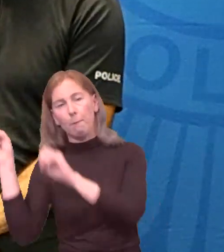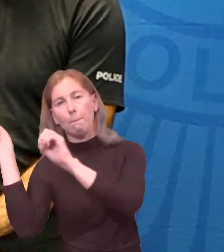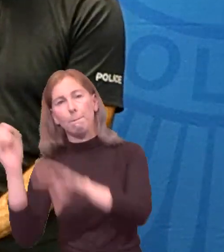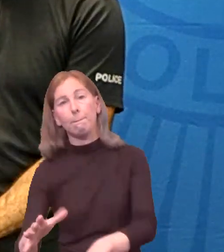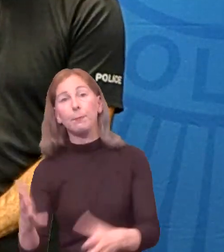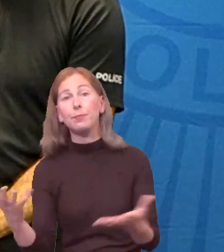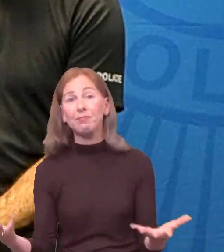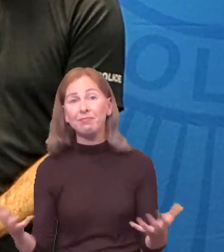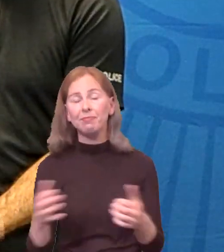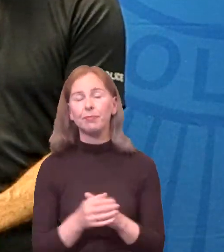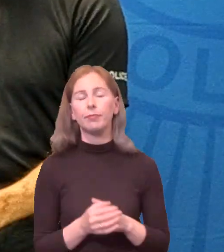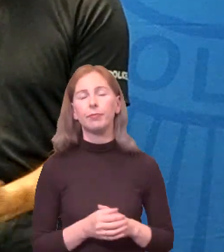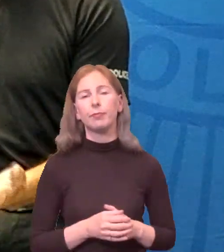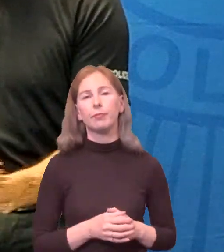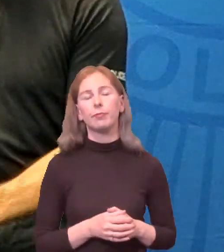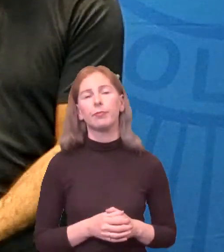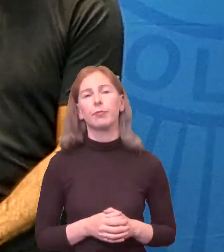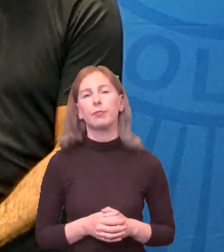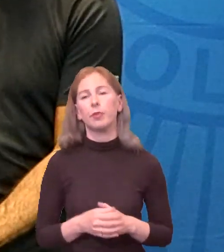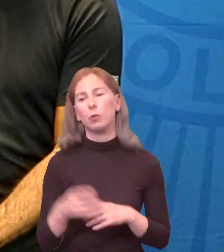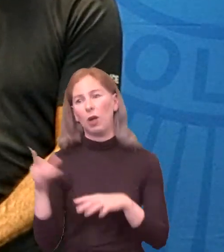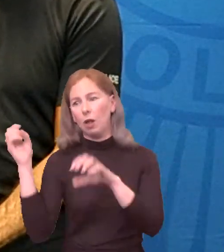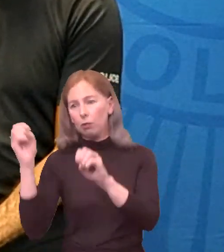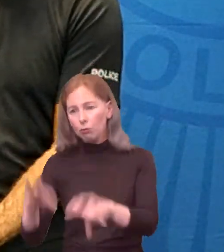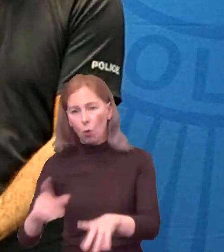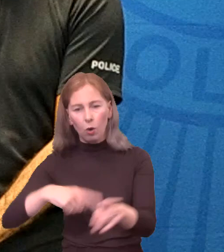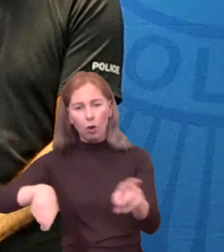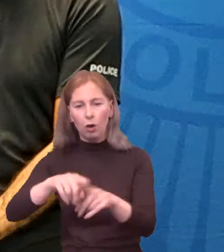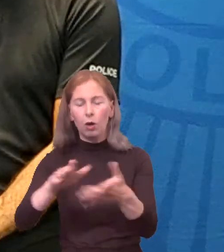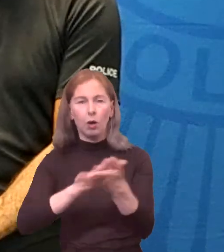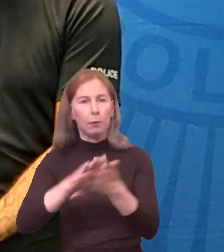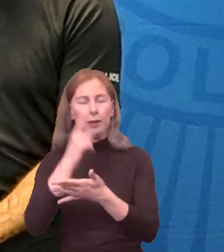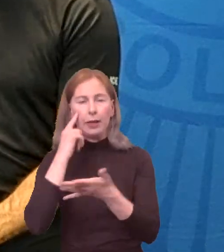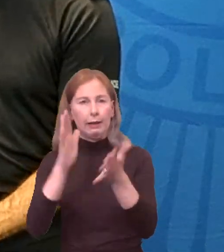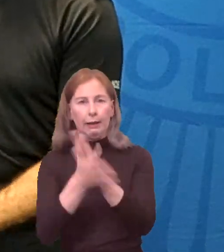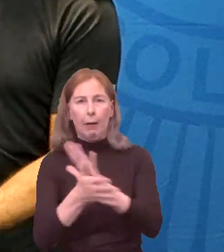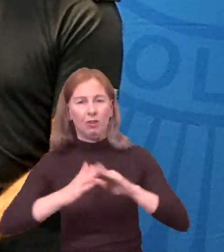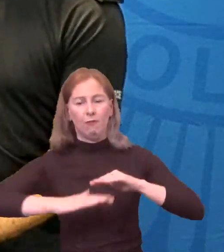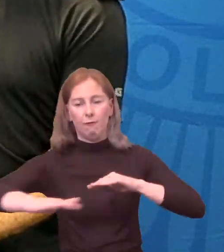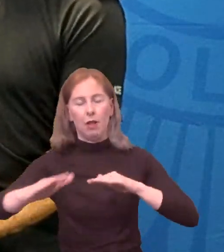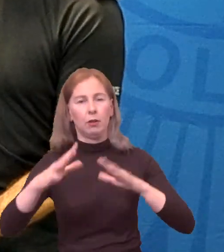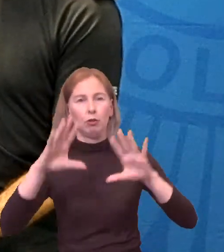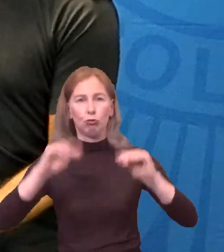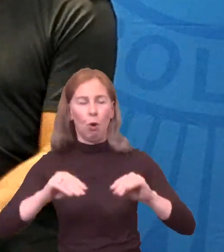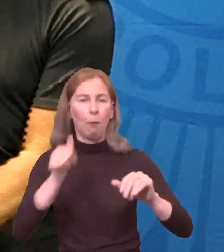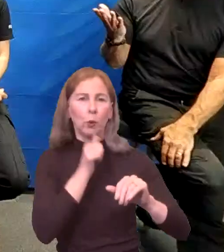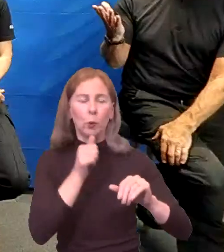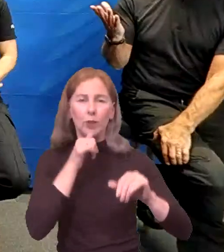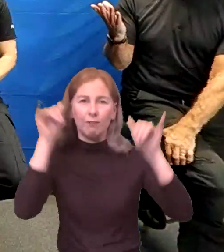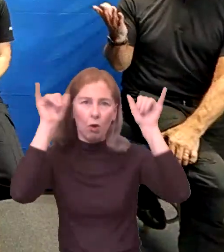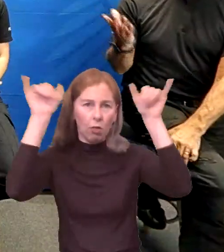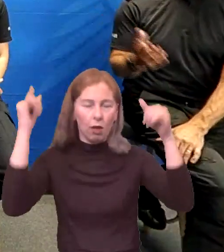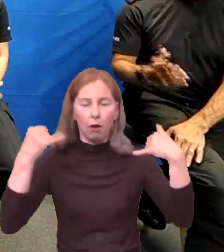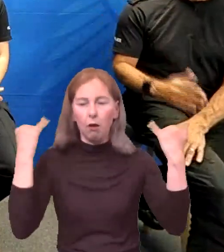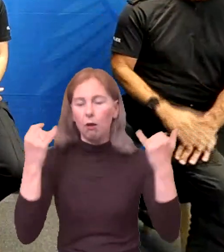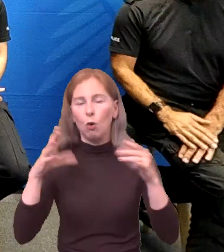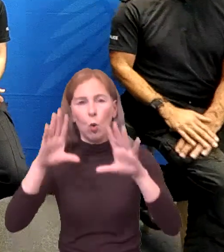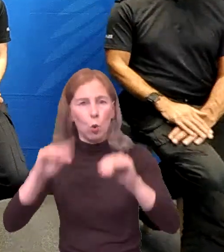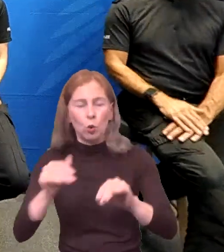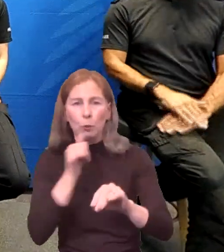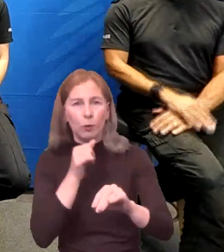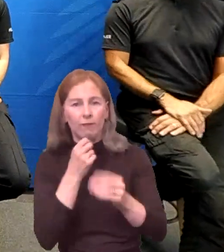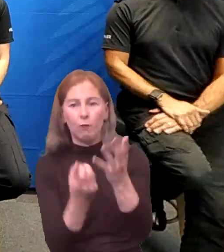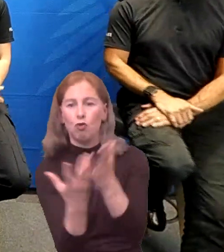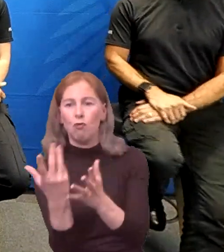planting of vegetables or corn or other things. I've nearly lost and whatever